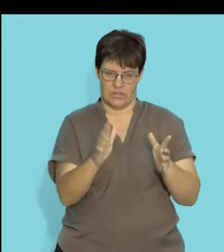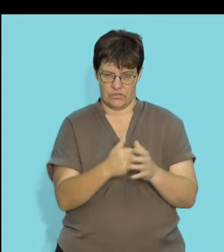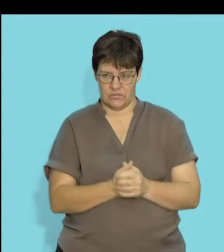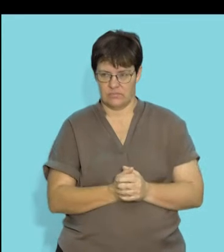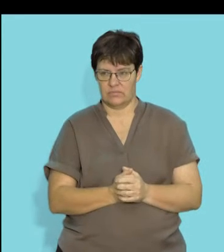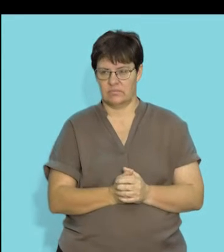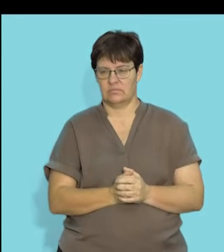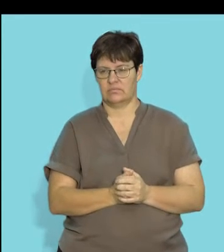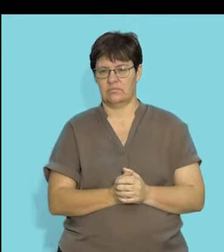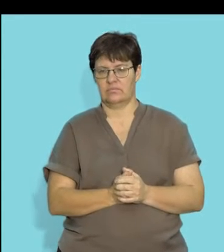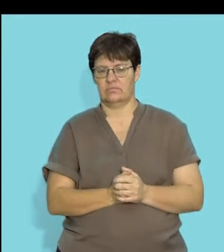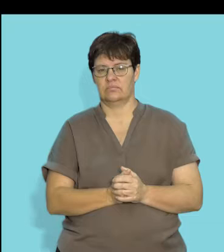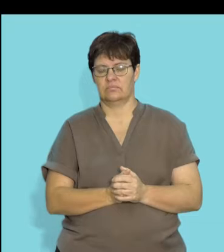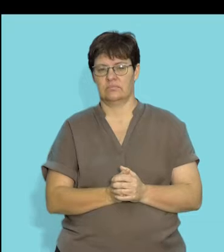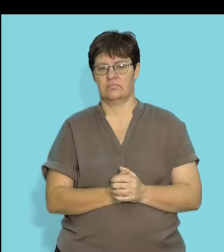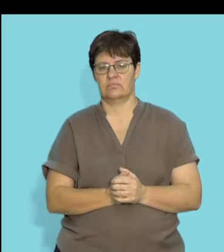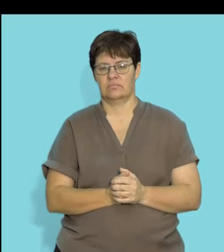as what I just showed you now.